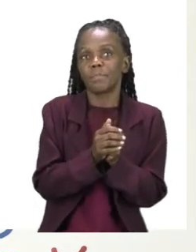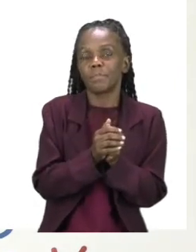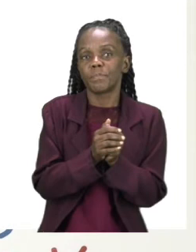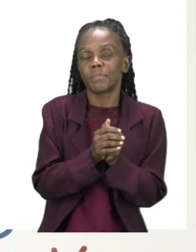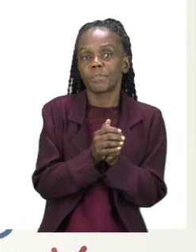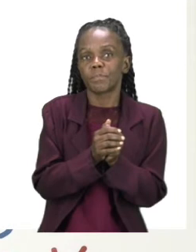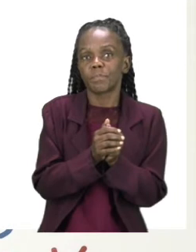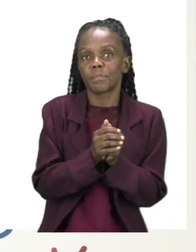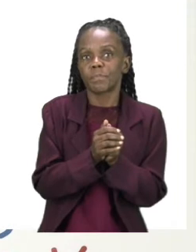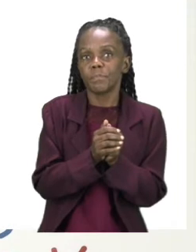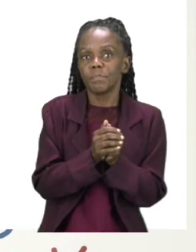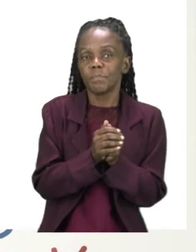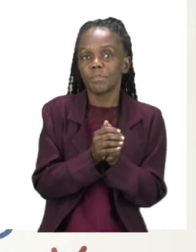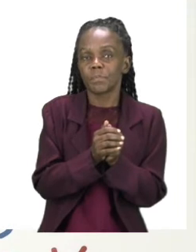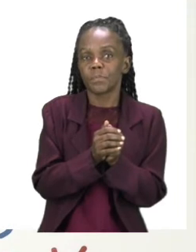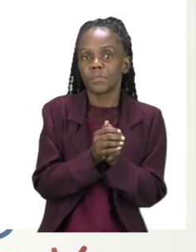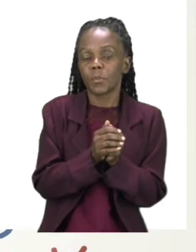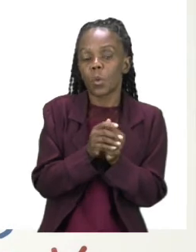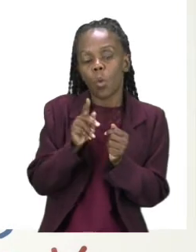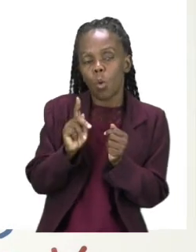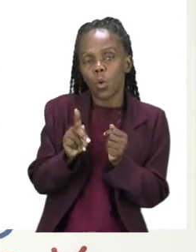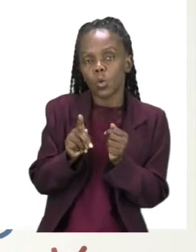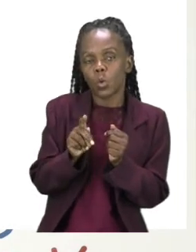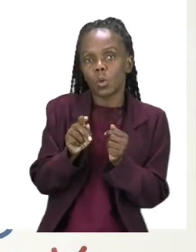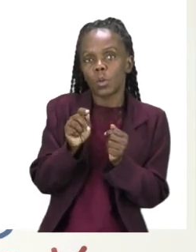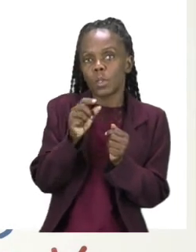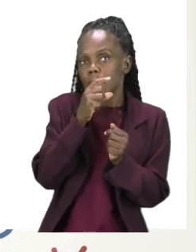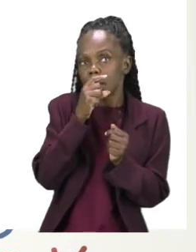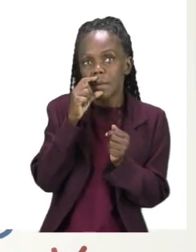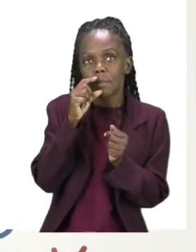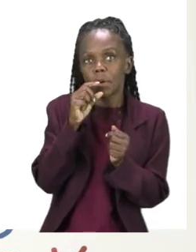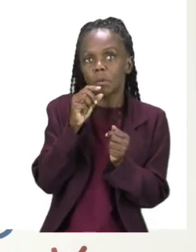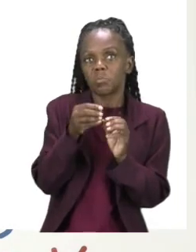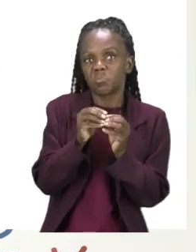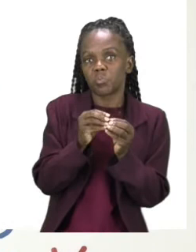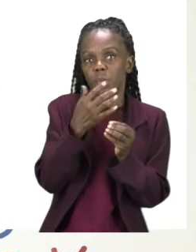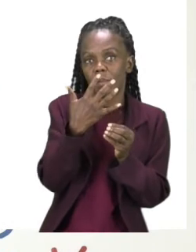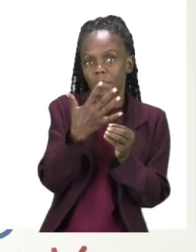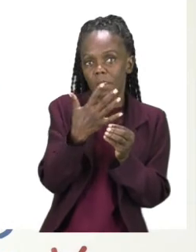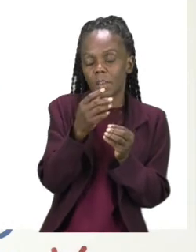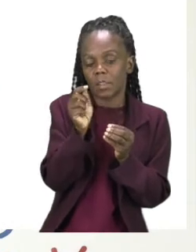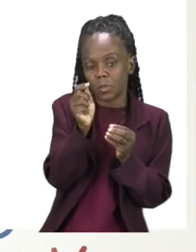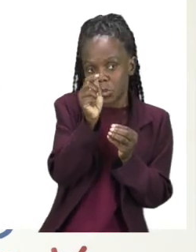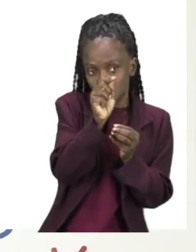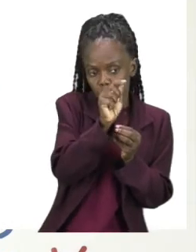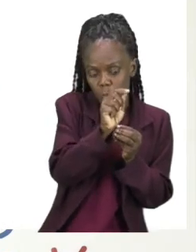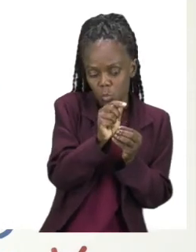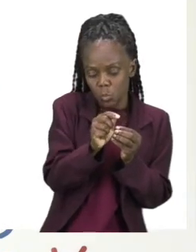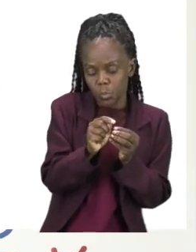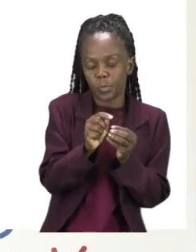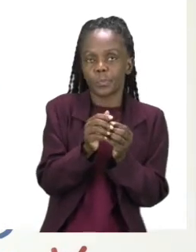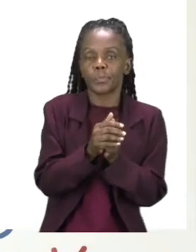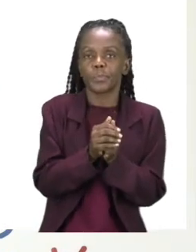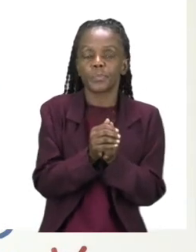5. So you are also going to trace the name number 5. Now I want to also show you the things that we have